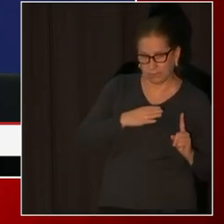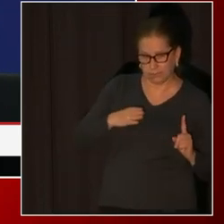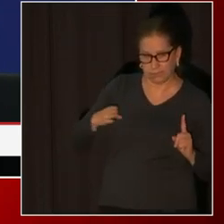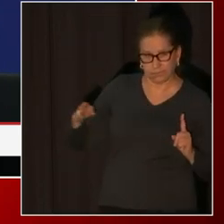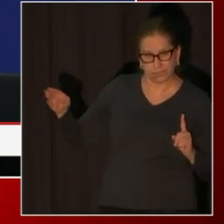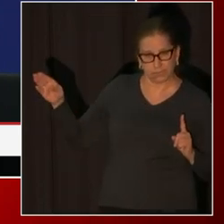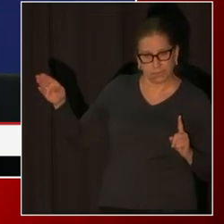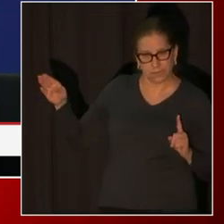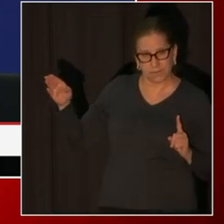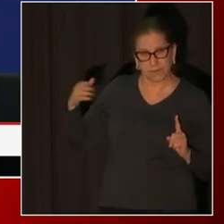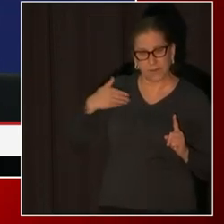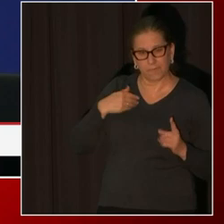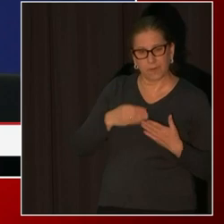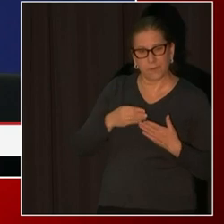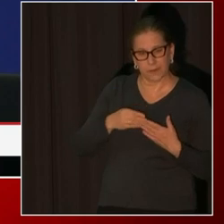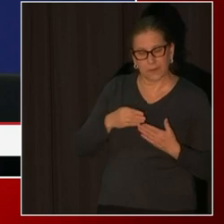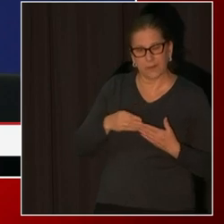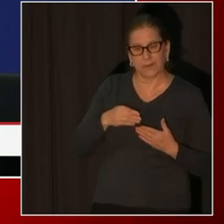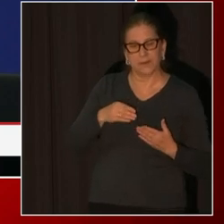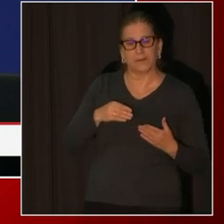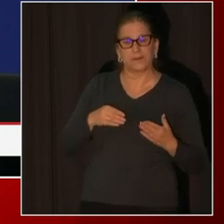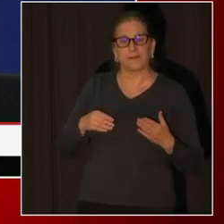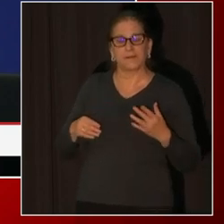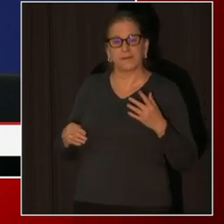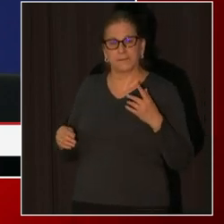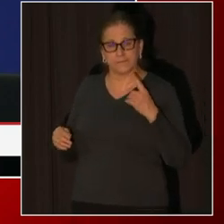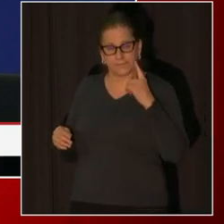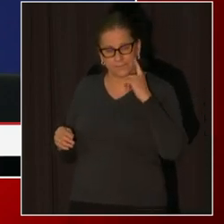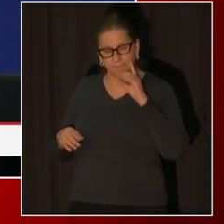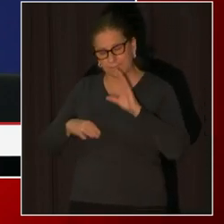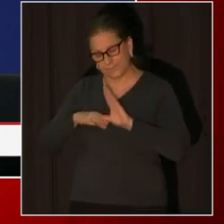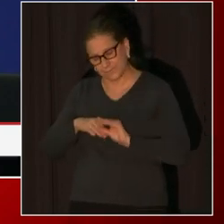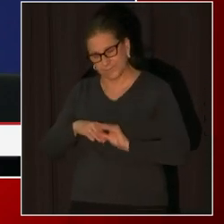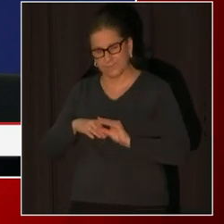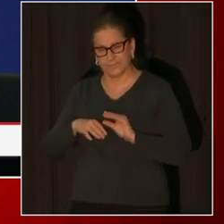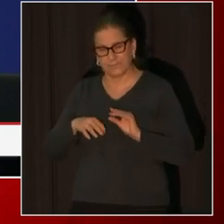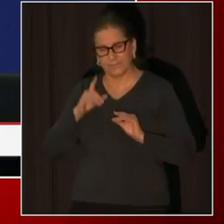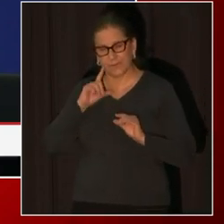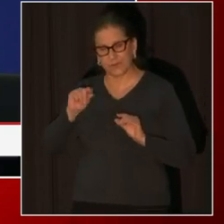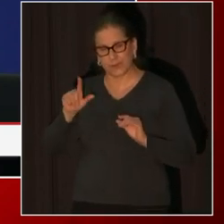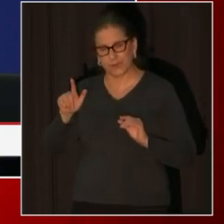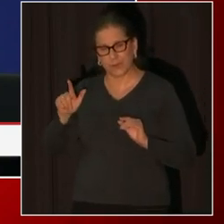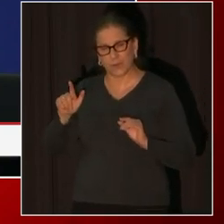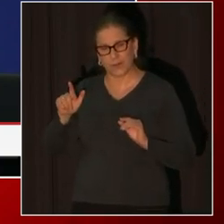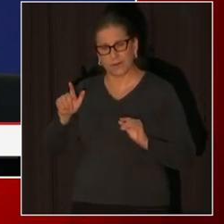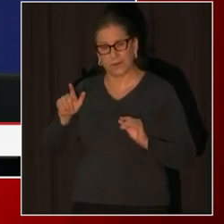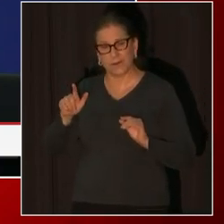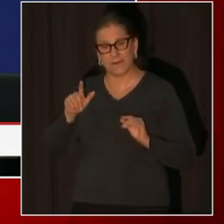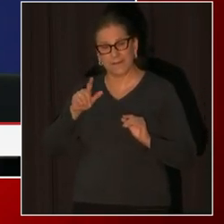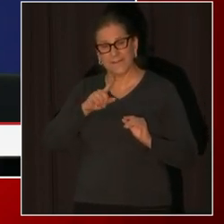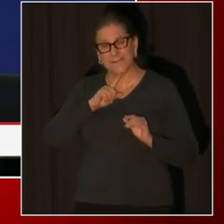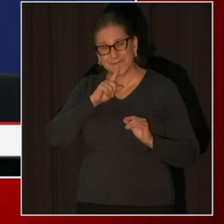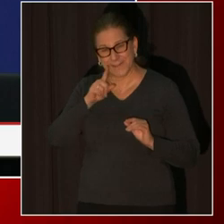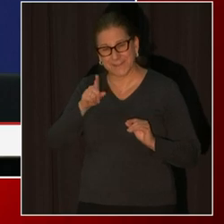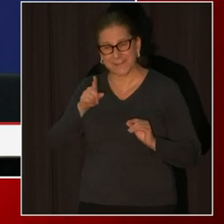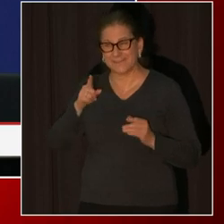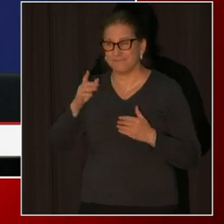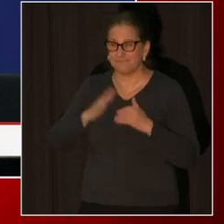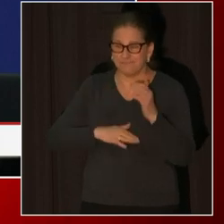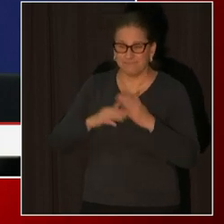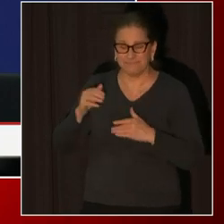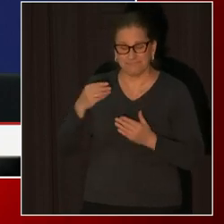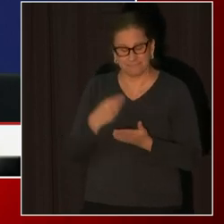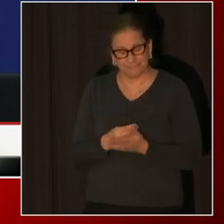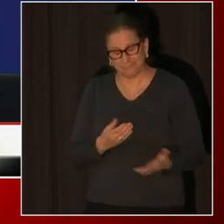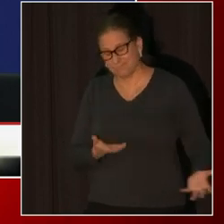reduction in it, and the really recovery begins in 2022. I think what you heard from the city administrator